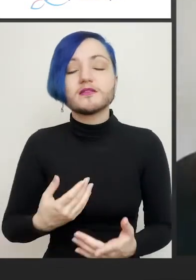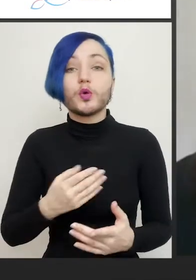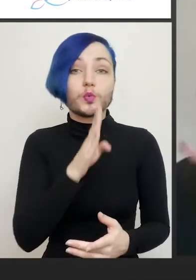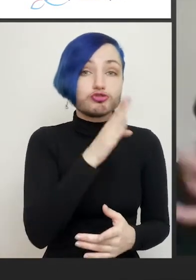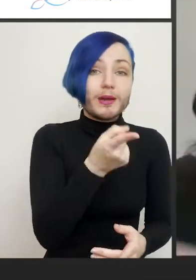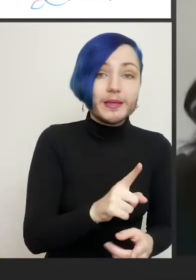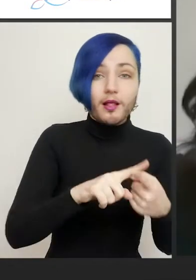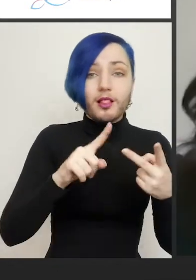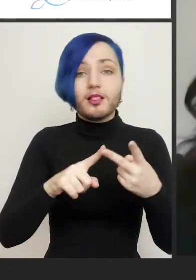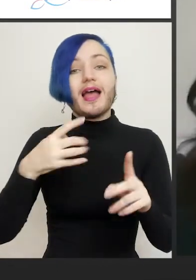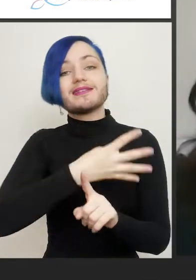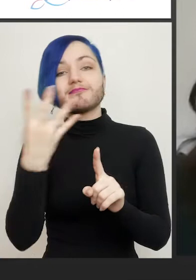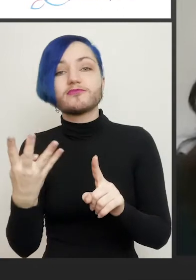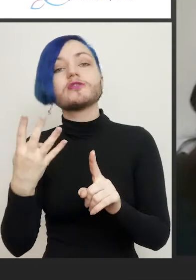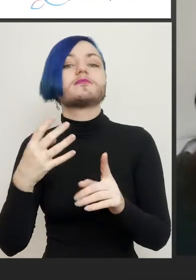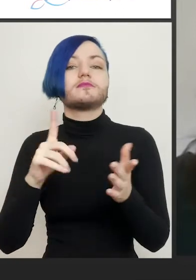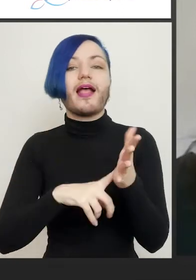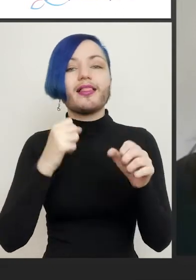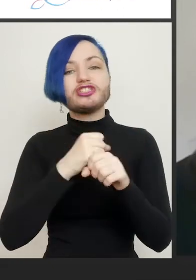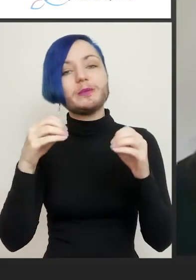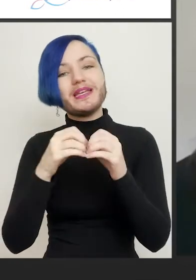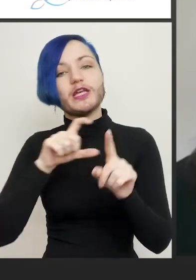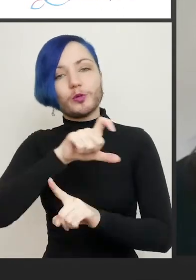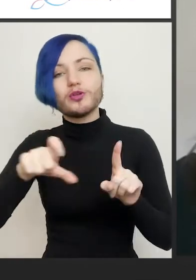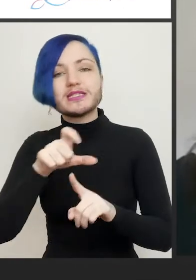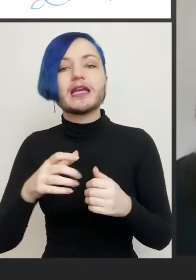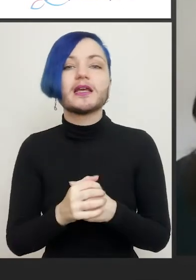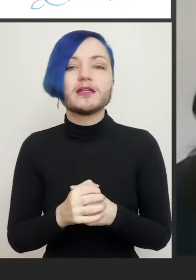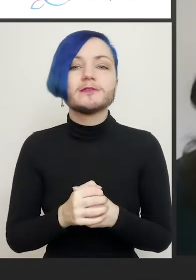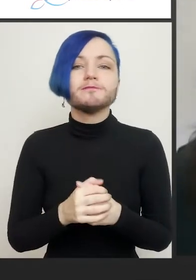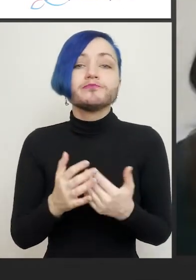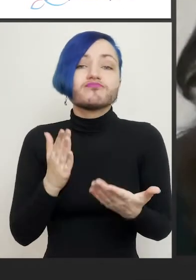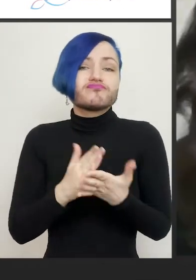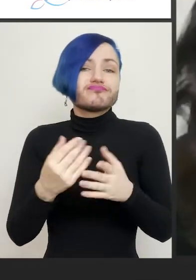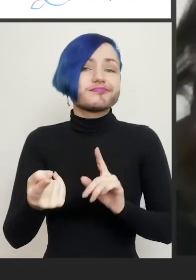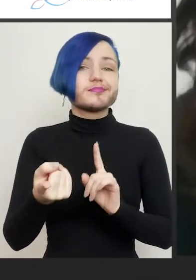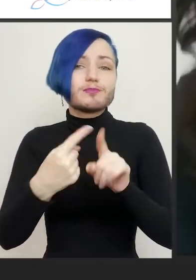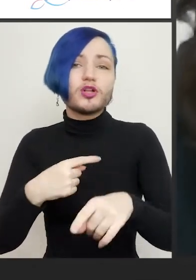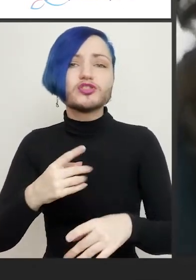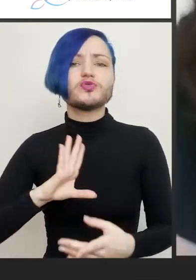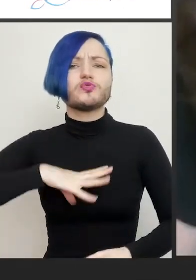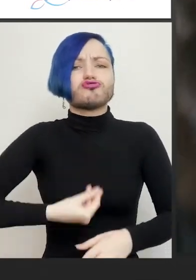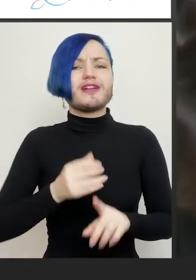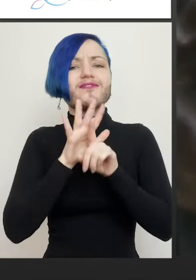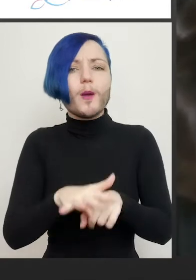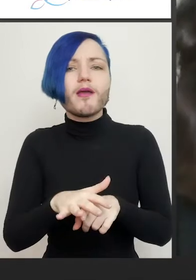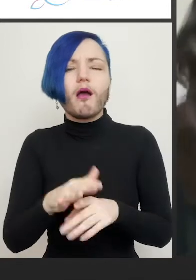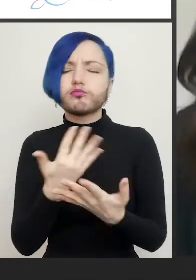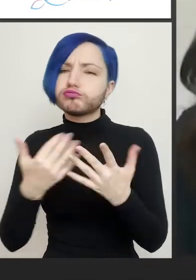LGBT community, for, you know, as a response to the transphobia.